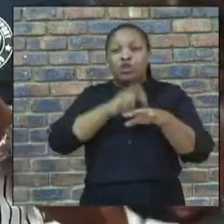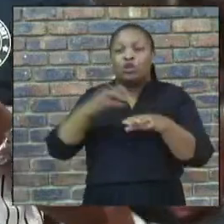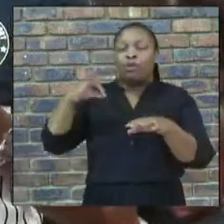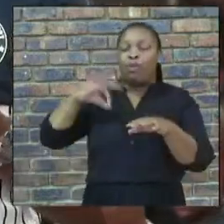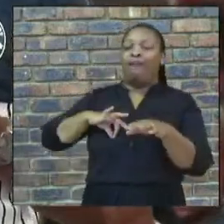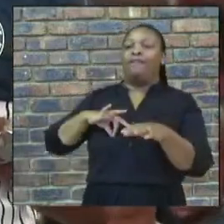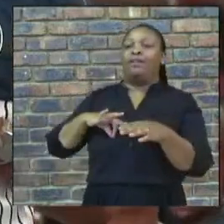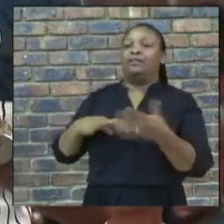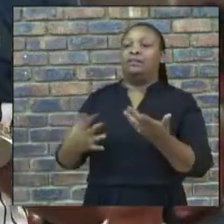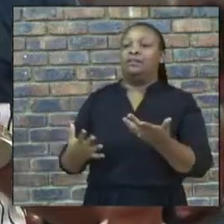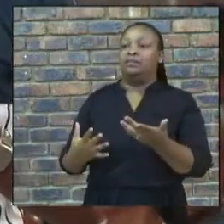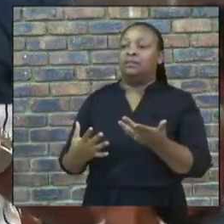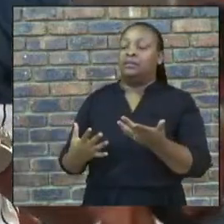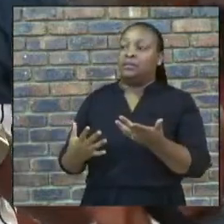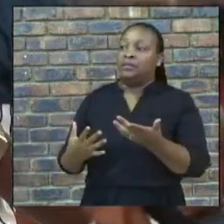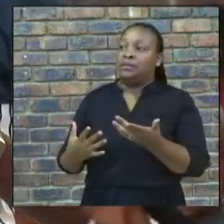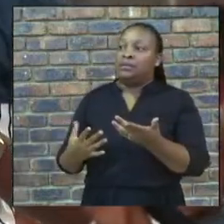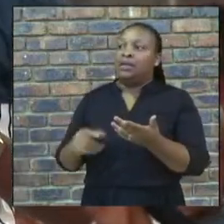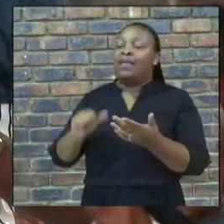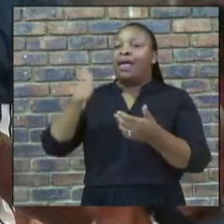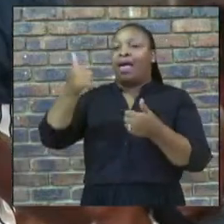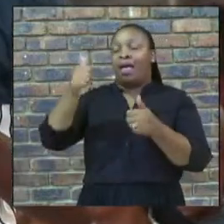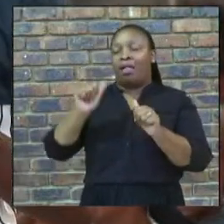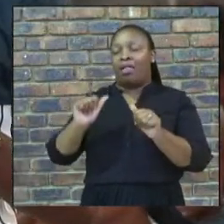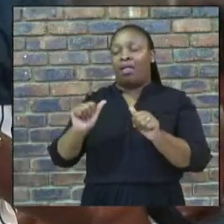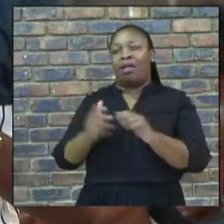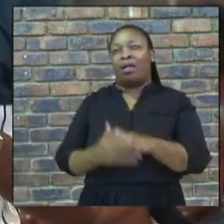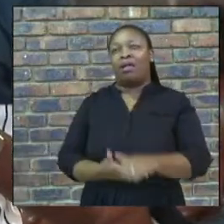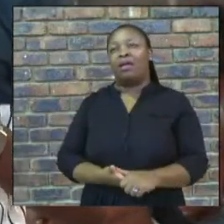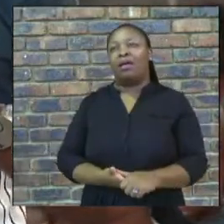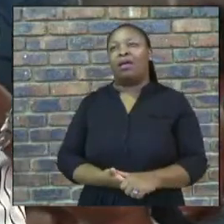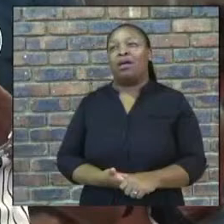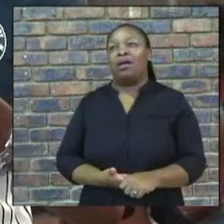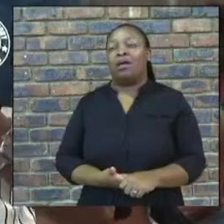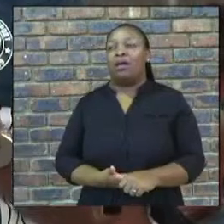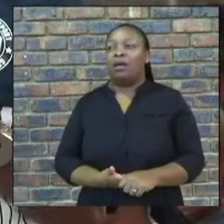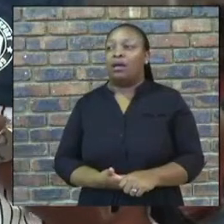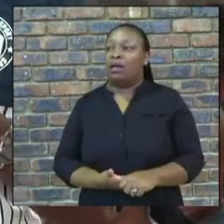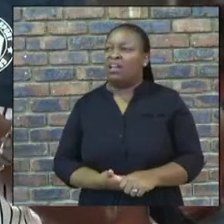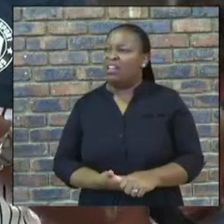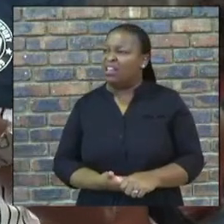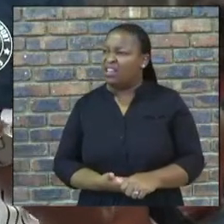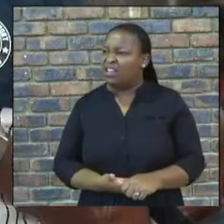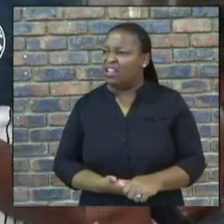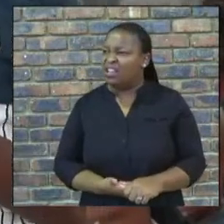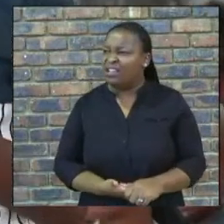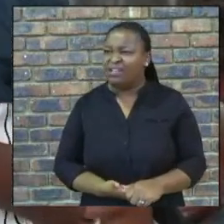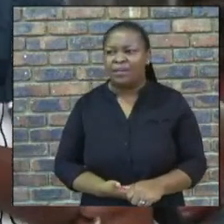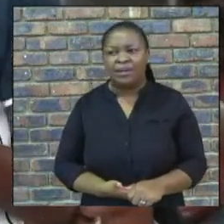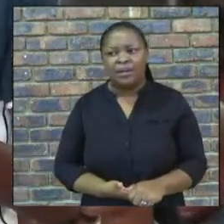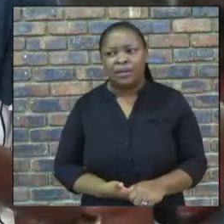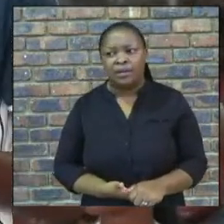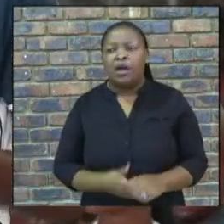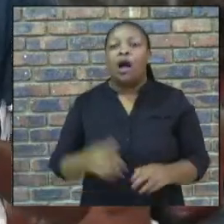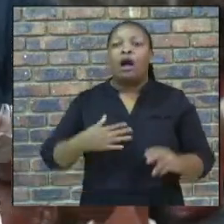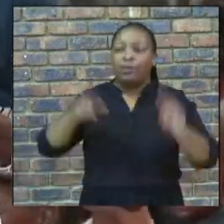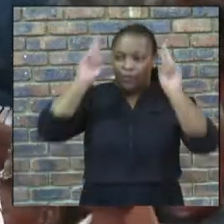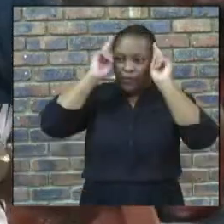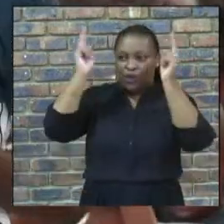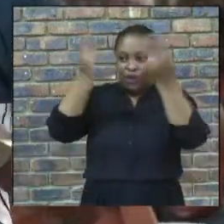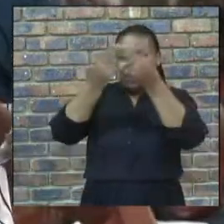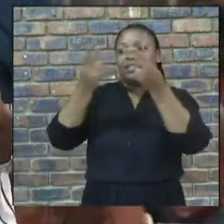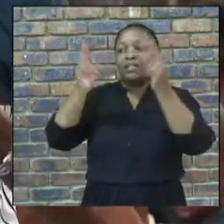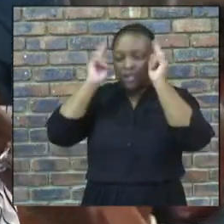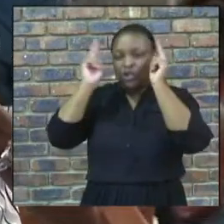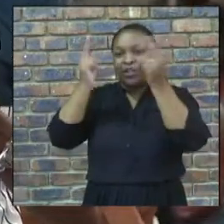30%. Another thing, there's ama graduates, ama youth, and the community at large. Yini into